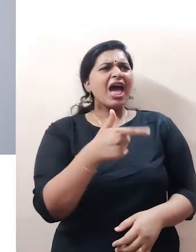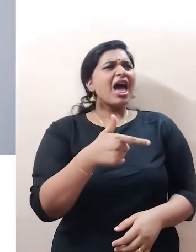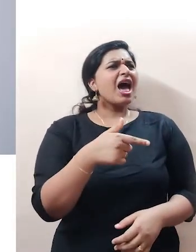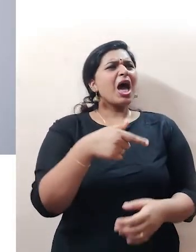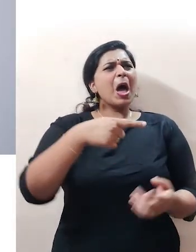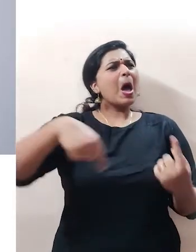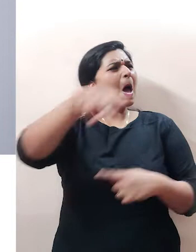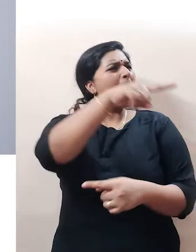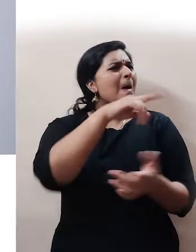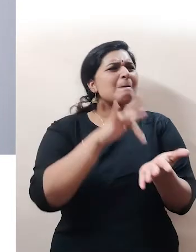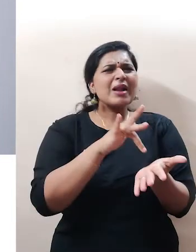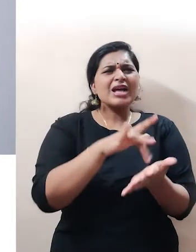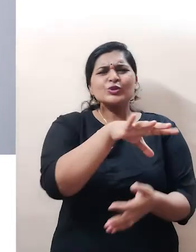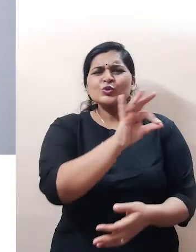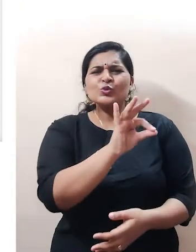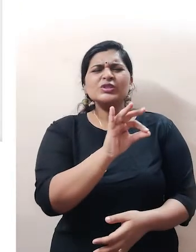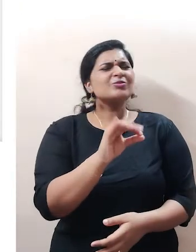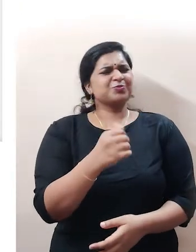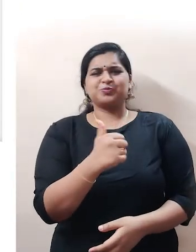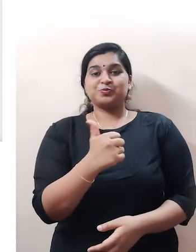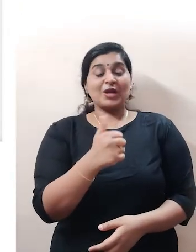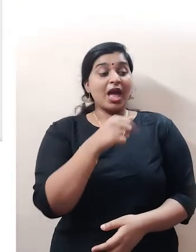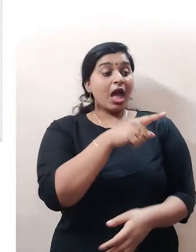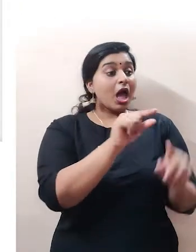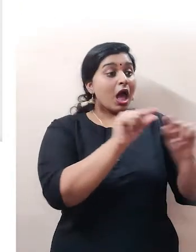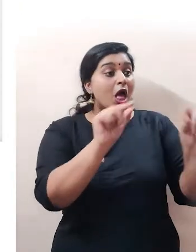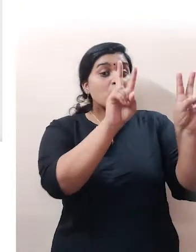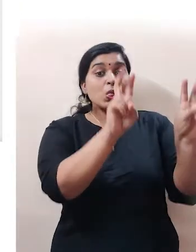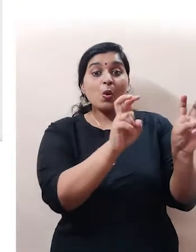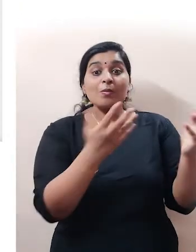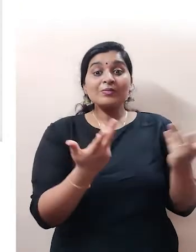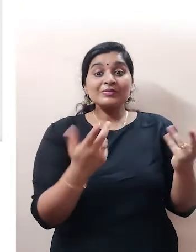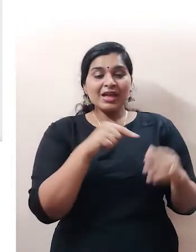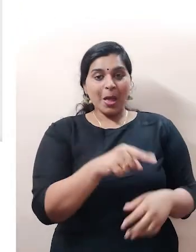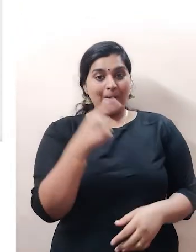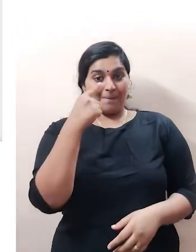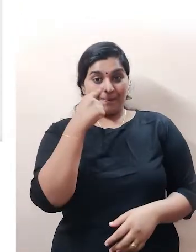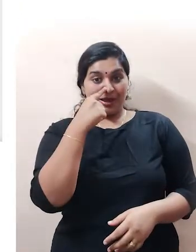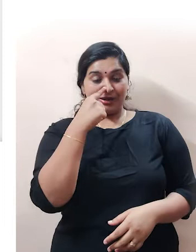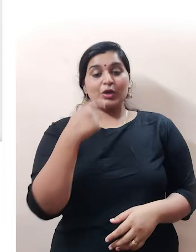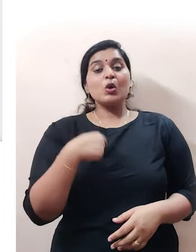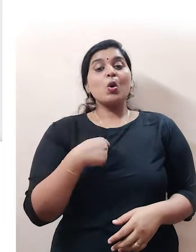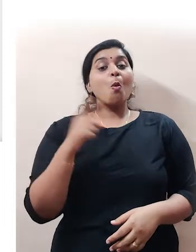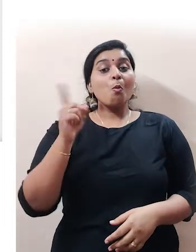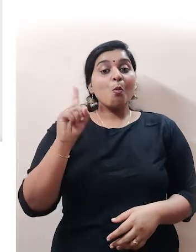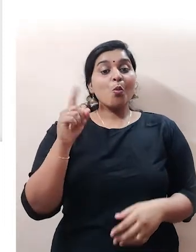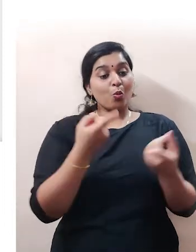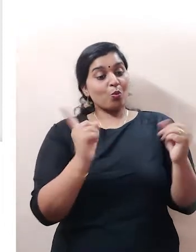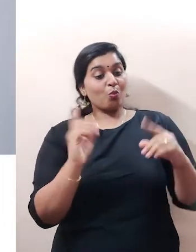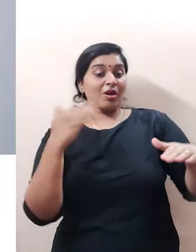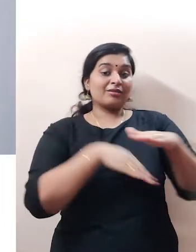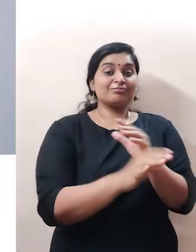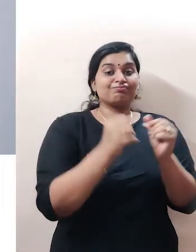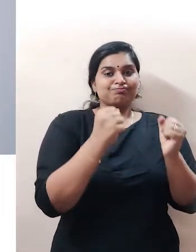within a specific geographical location. This work, titled Woman in the Blue Room, was painted in 1981,